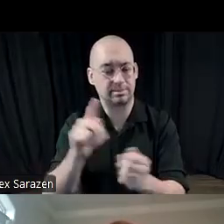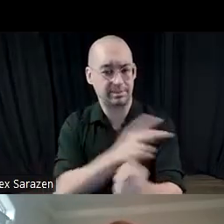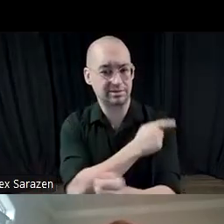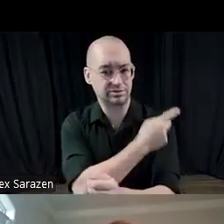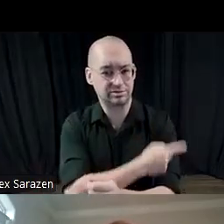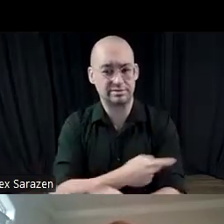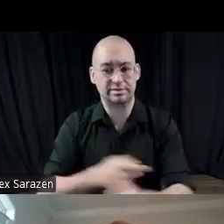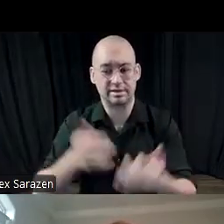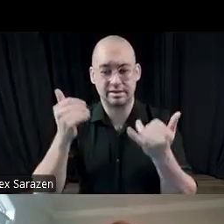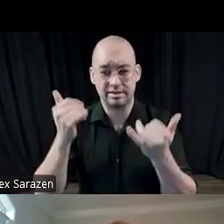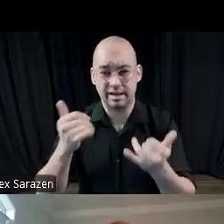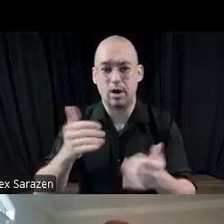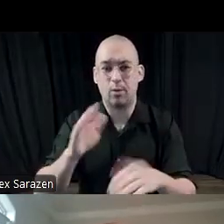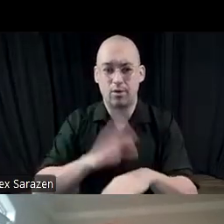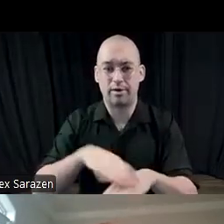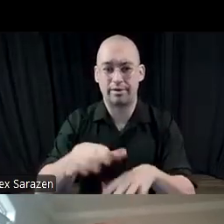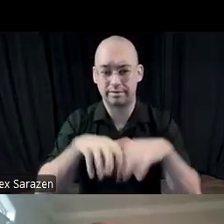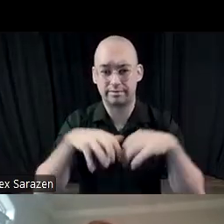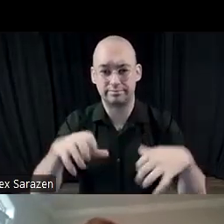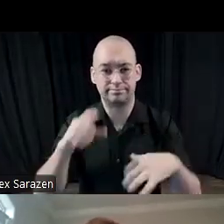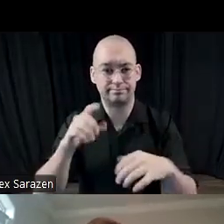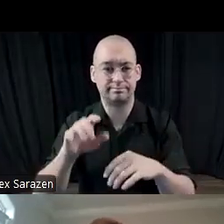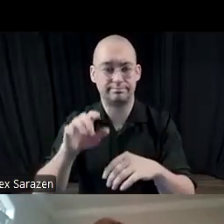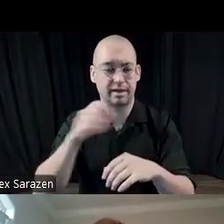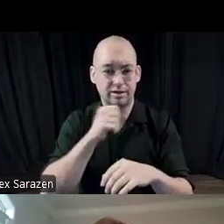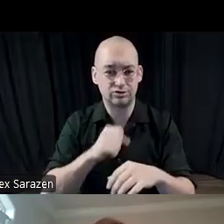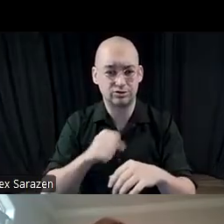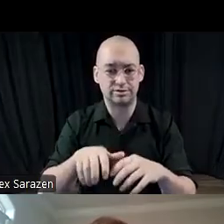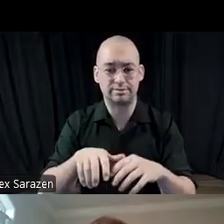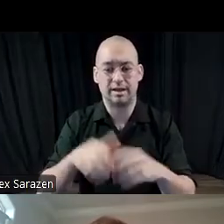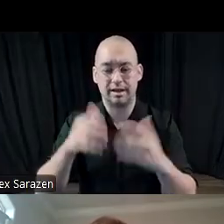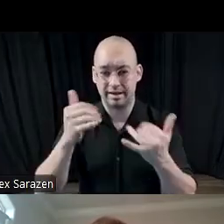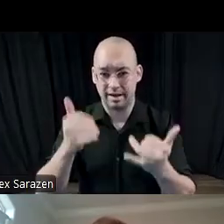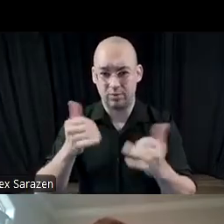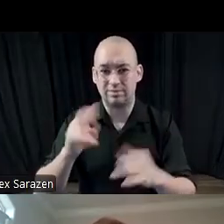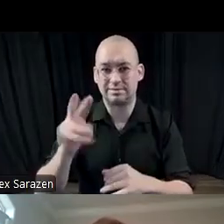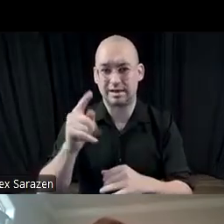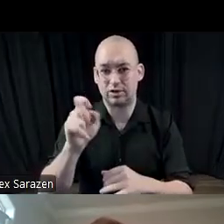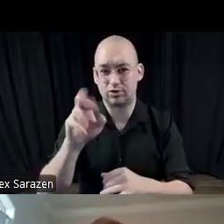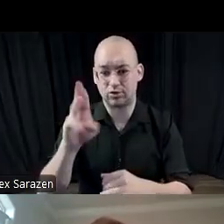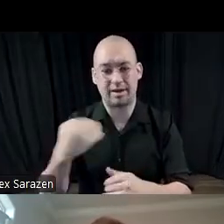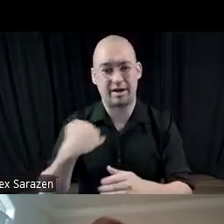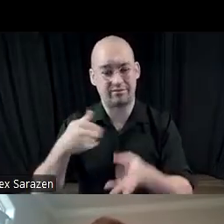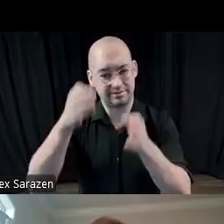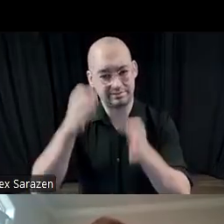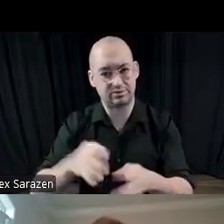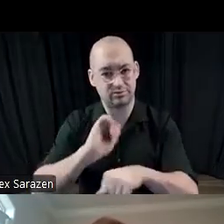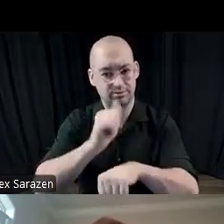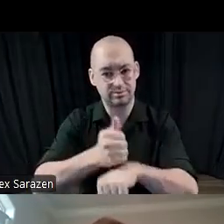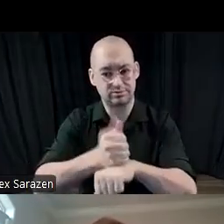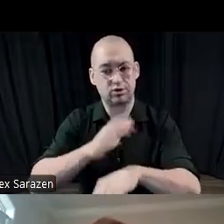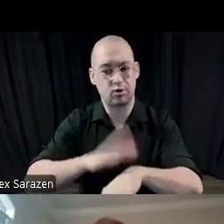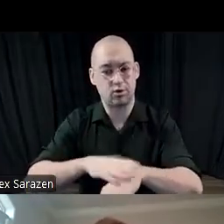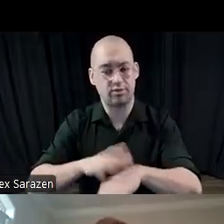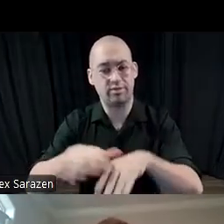term, and this is the first time around I think we have designated representation on the Alzheimer's Related Disorders Committee. So happy to